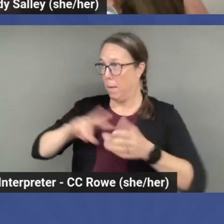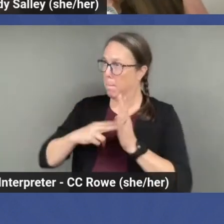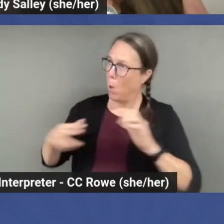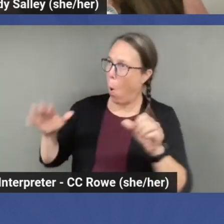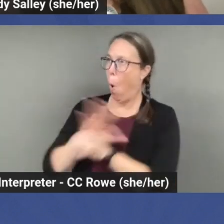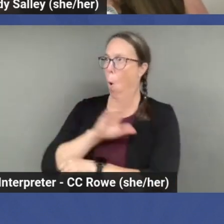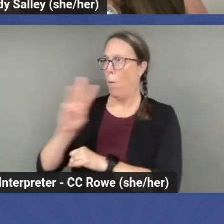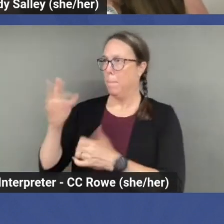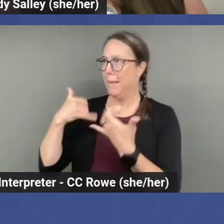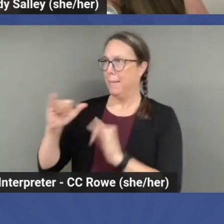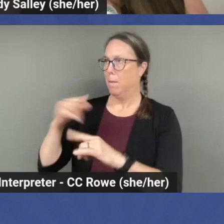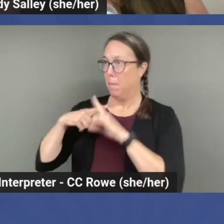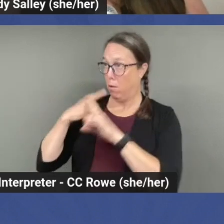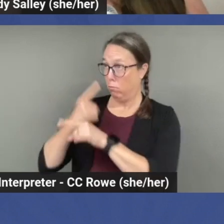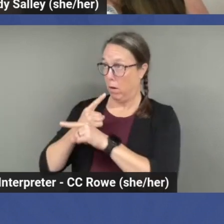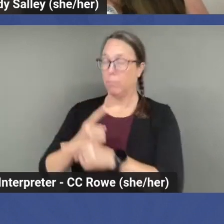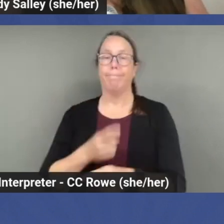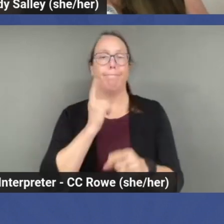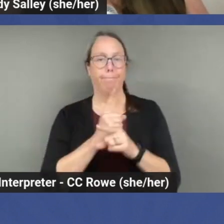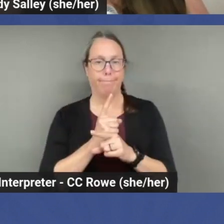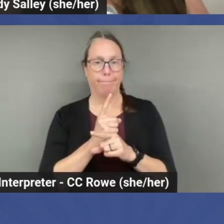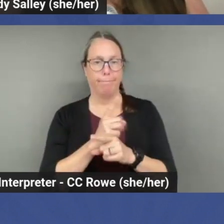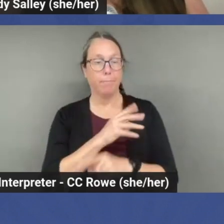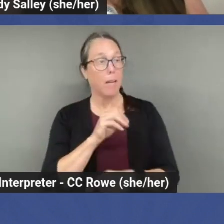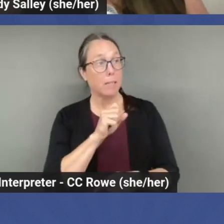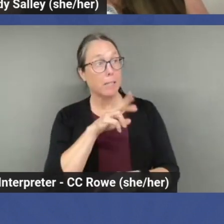Okay. Yeah. And then, Sarah, I think you had a thought.